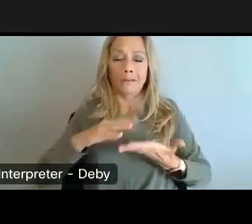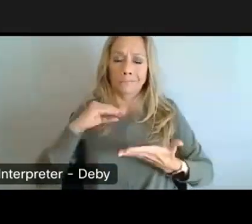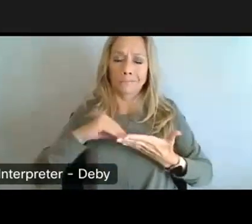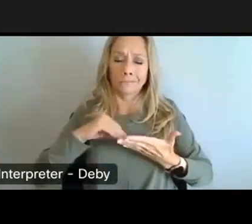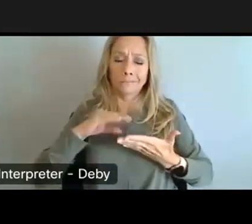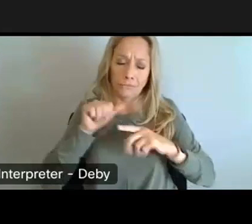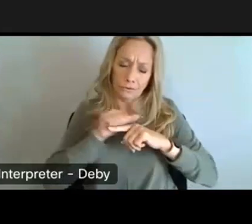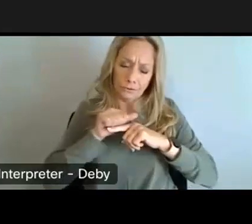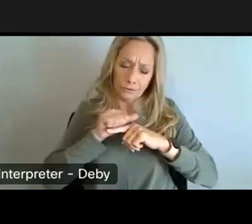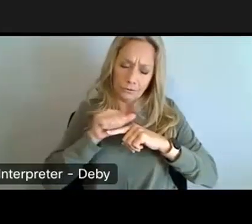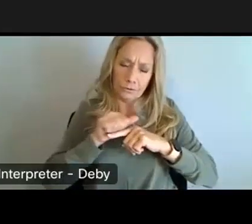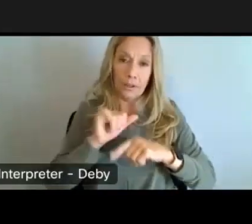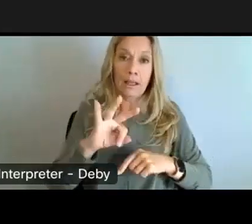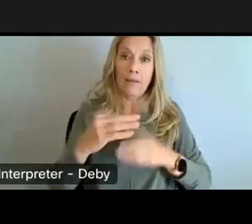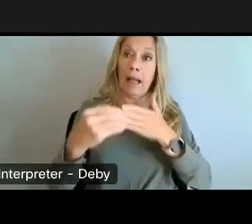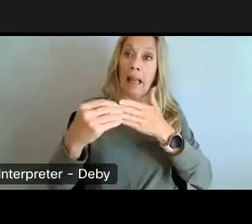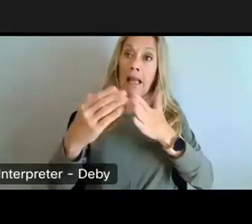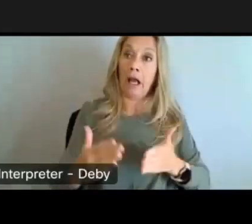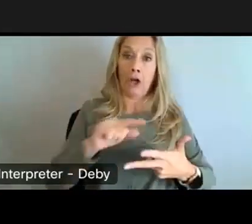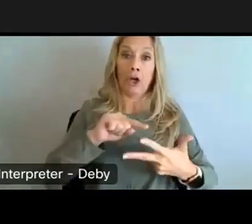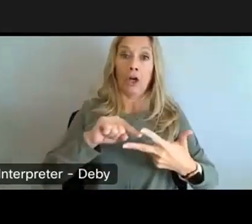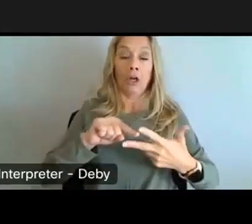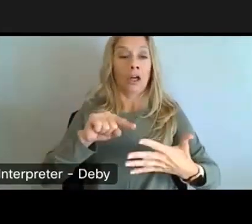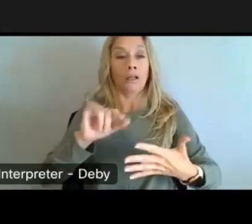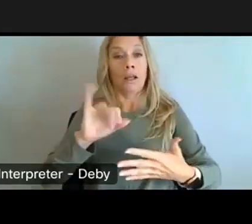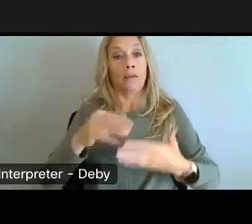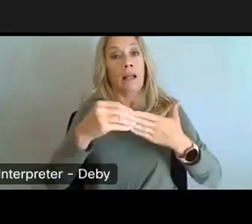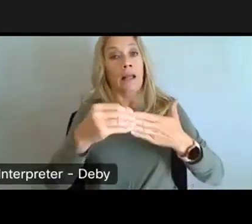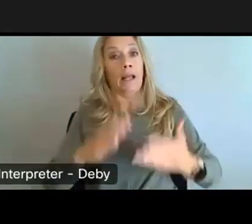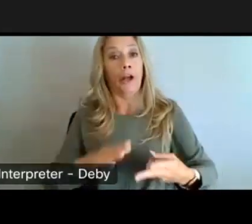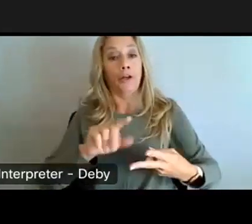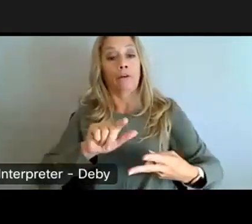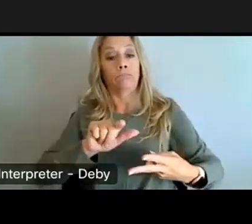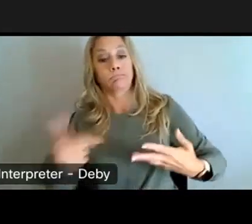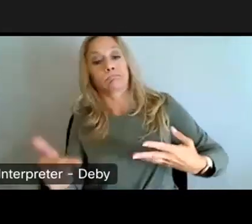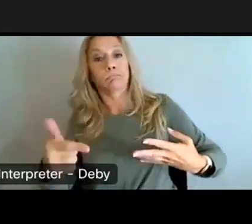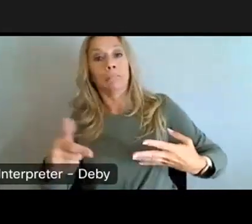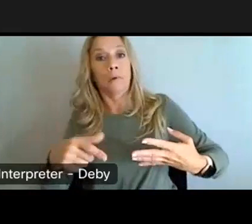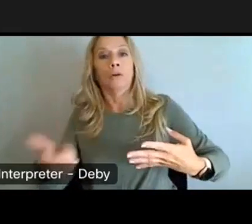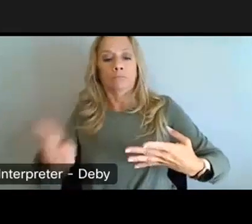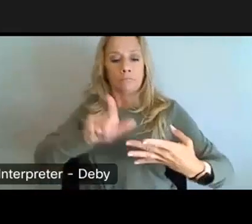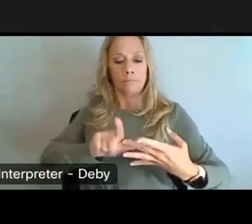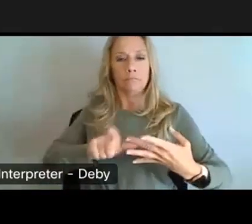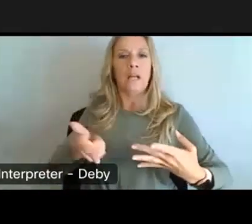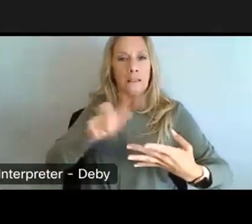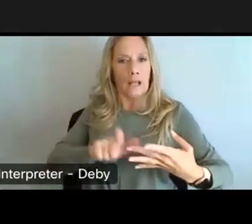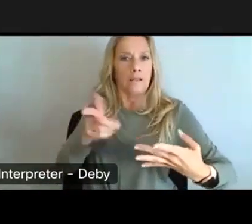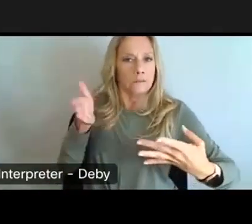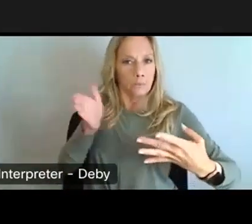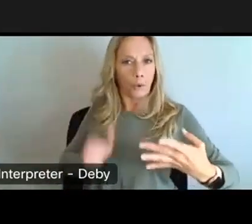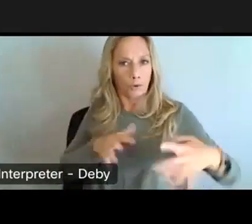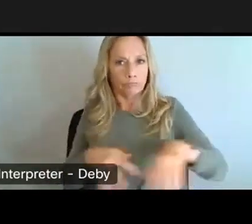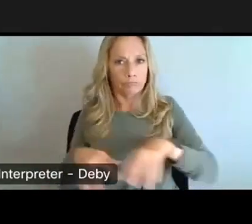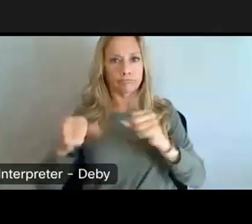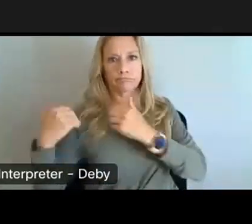one of your leaders goes down, that the next guy up takes charge. And so all that was going on. So from time